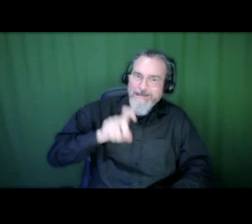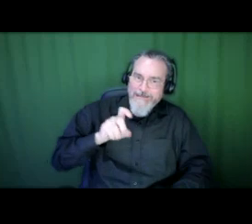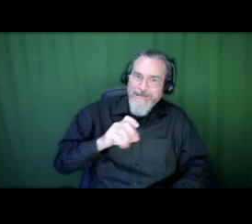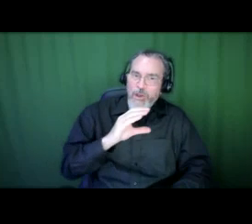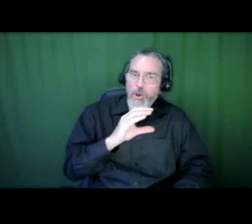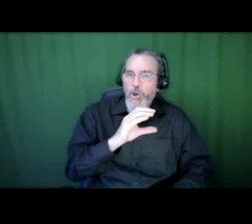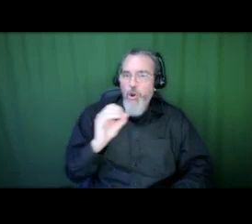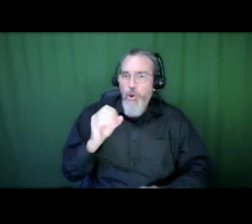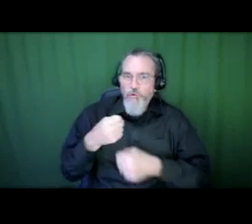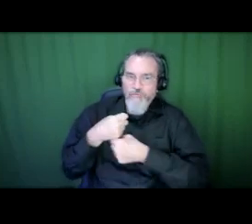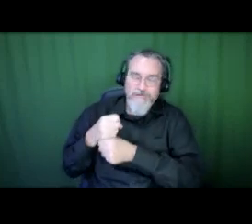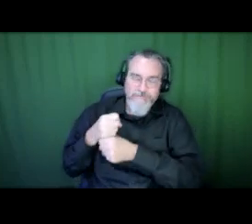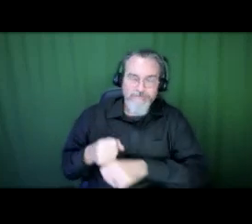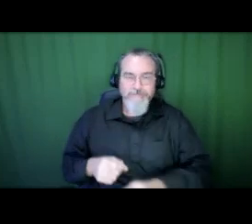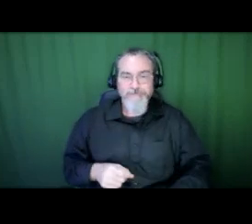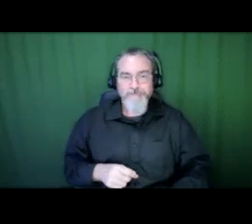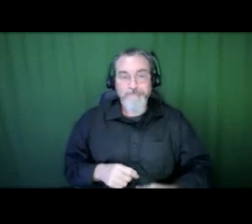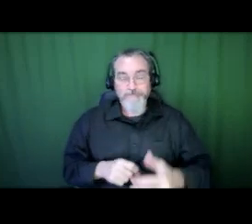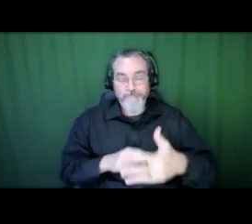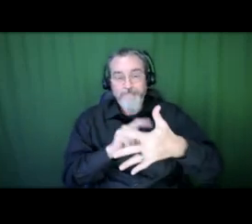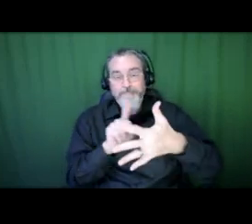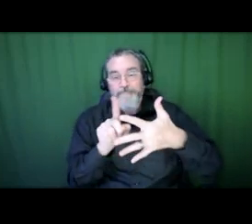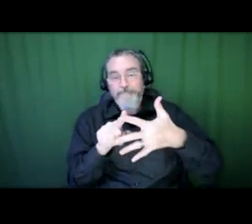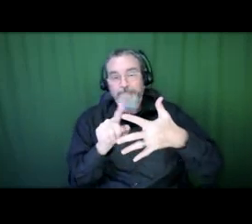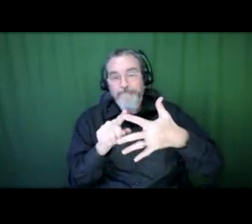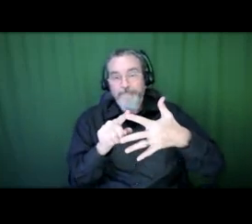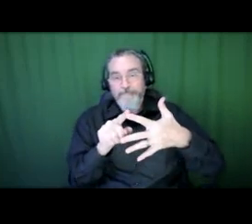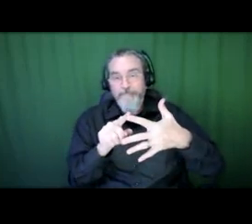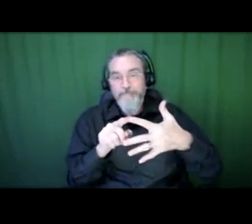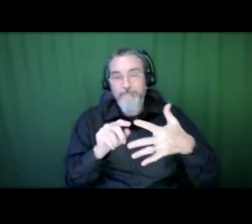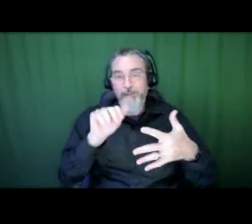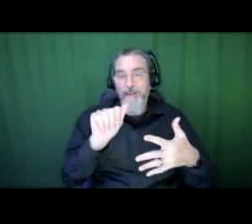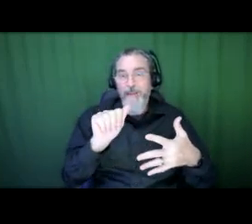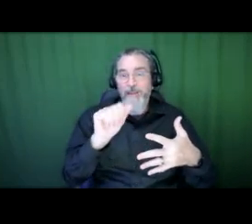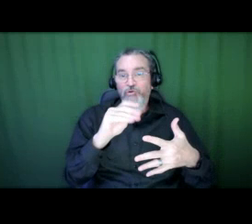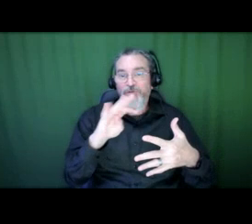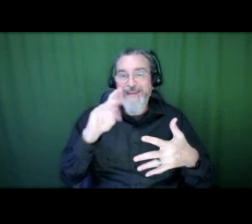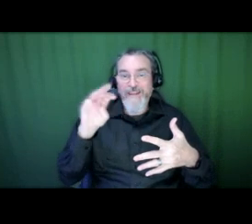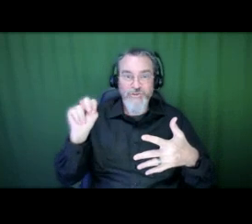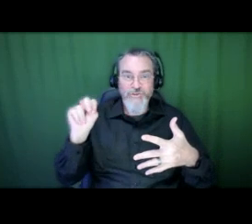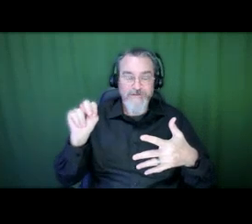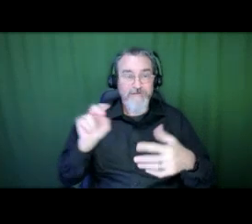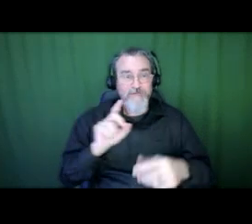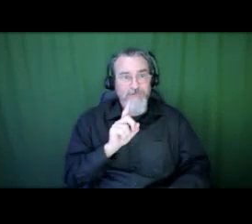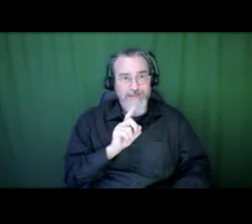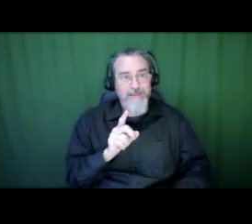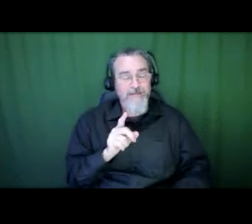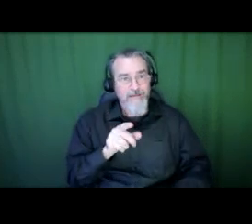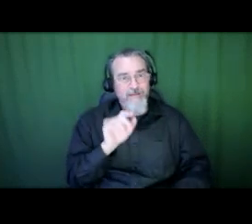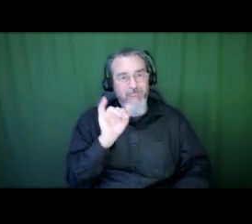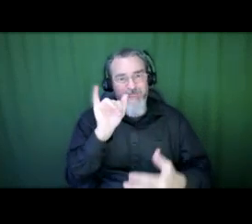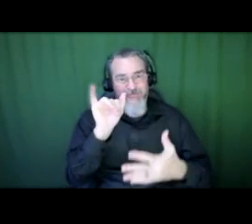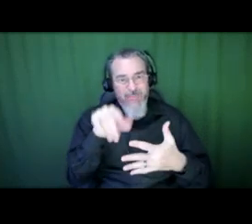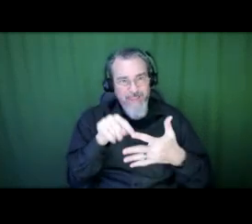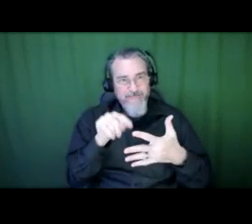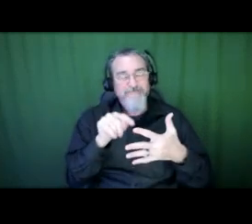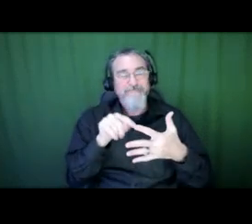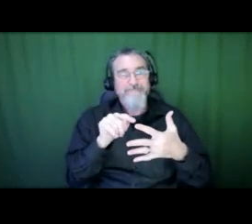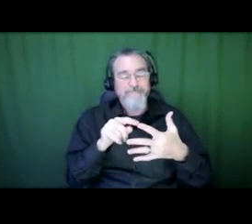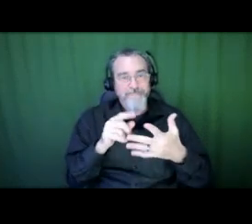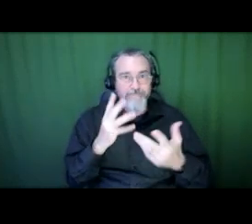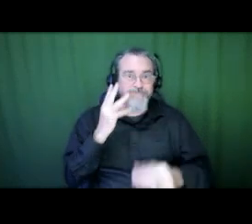issue is something I think Kenneth and Annie have some creative ideas and actually quite a bit of experience in